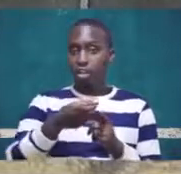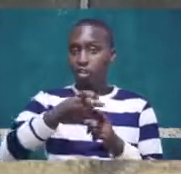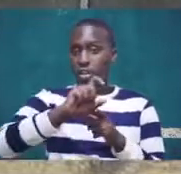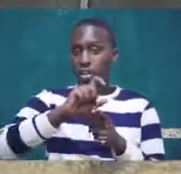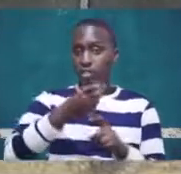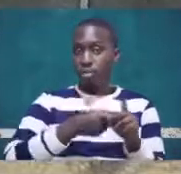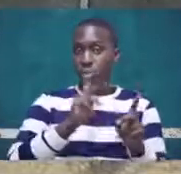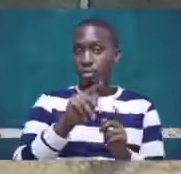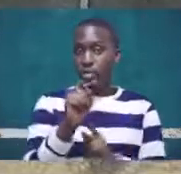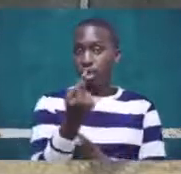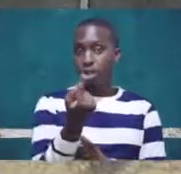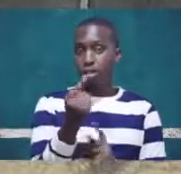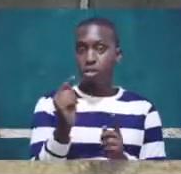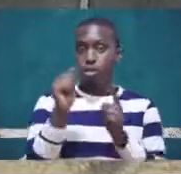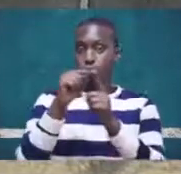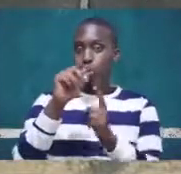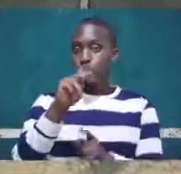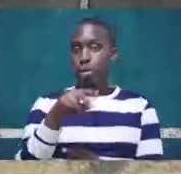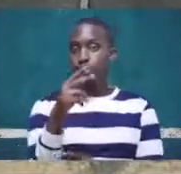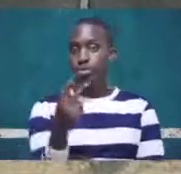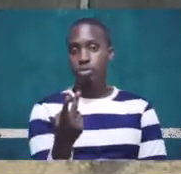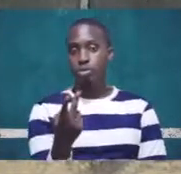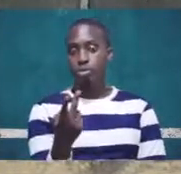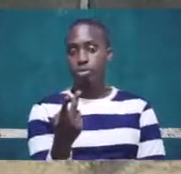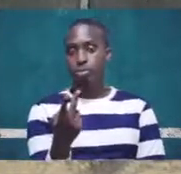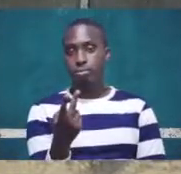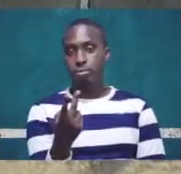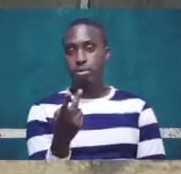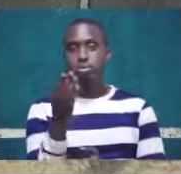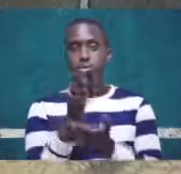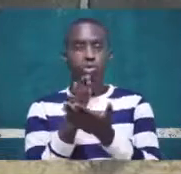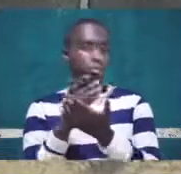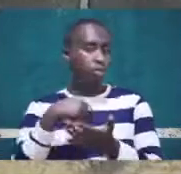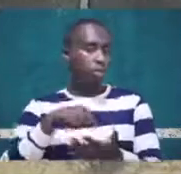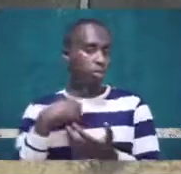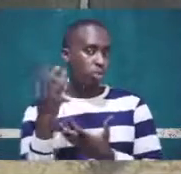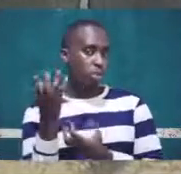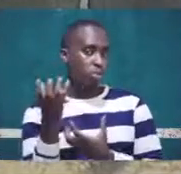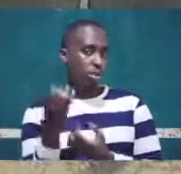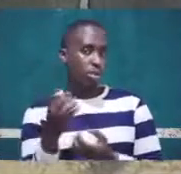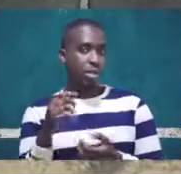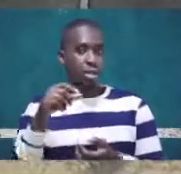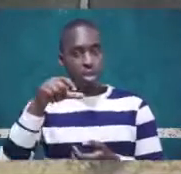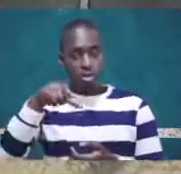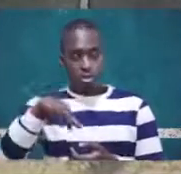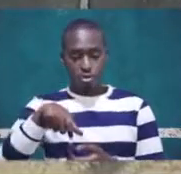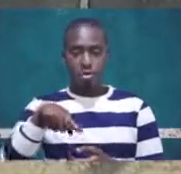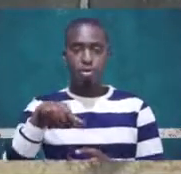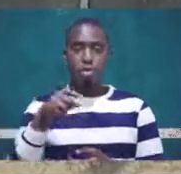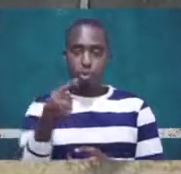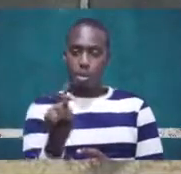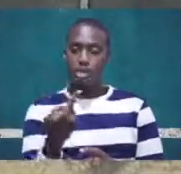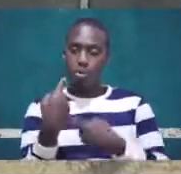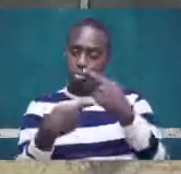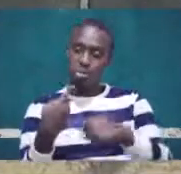from price 1 maybe to price 2, so we expect the quantity demanded to be the